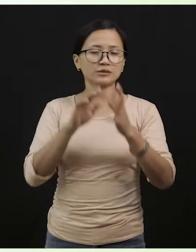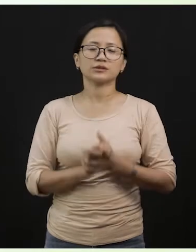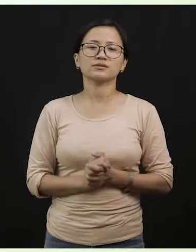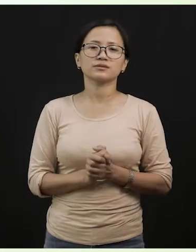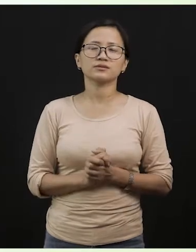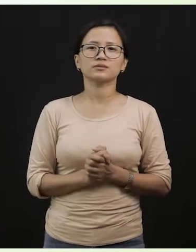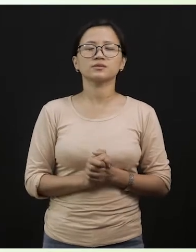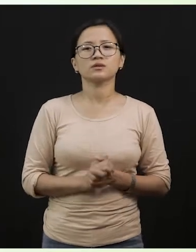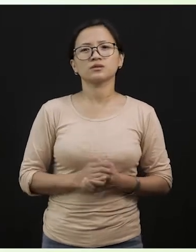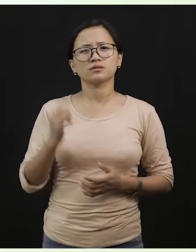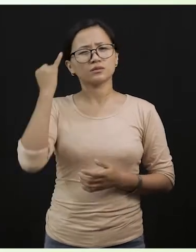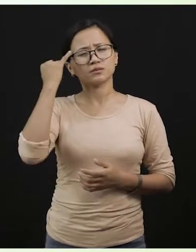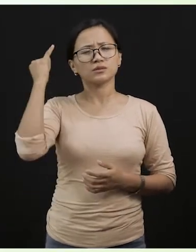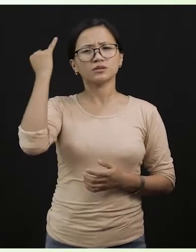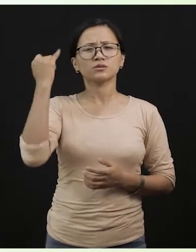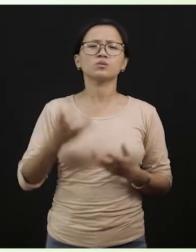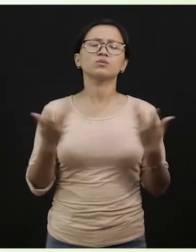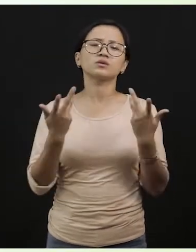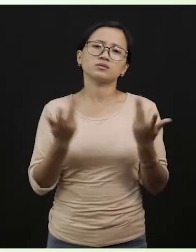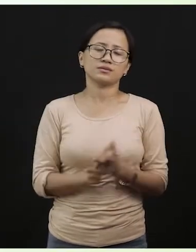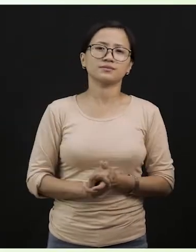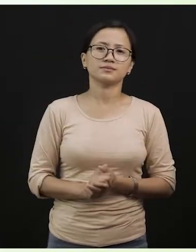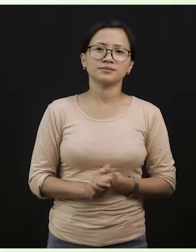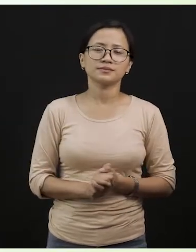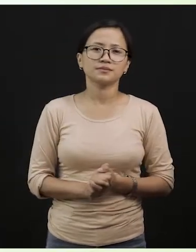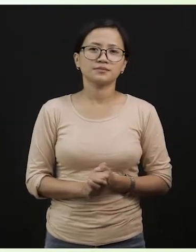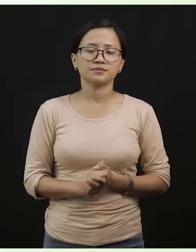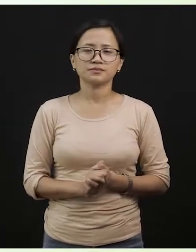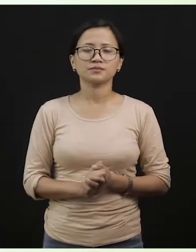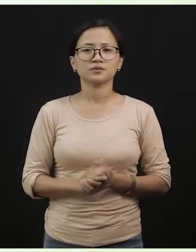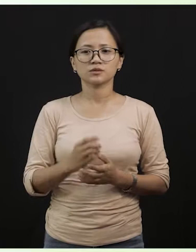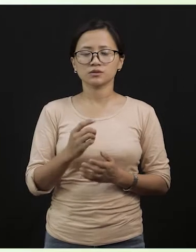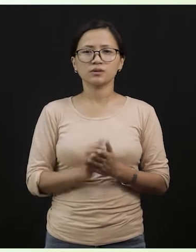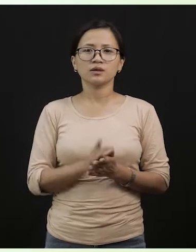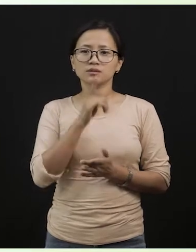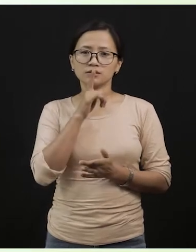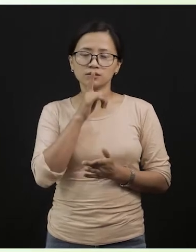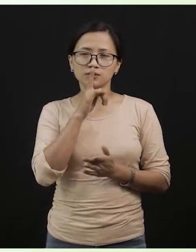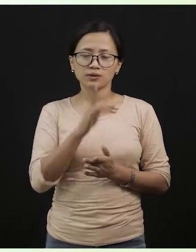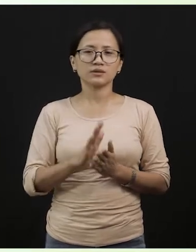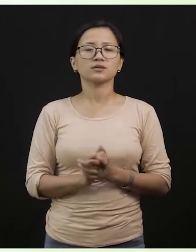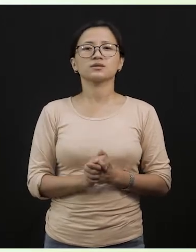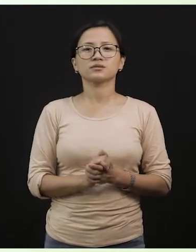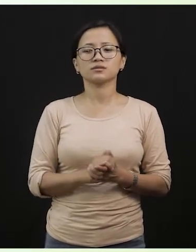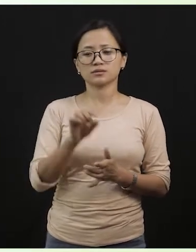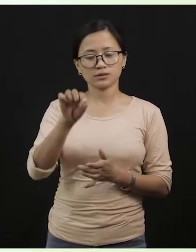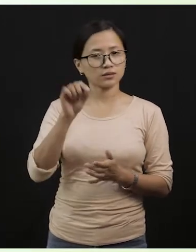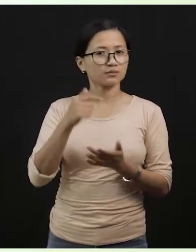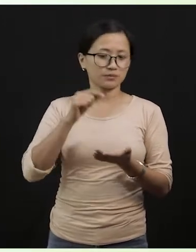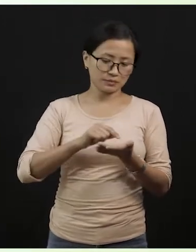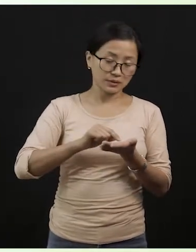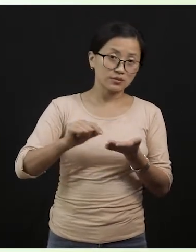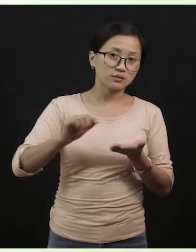imagine of what you can do. While attending your classes, your video lessons, you can sit quietly and listen. You can even take a pencil